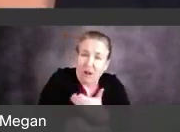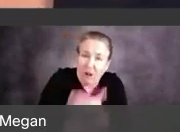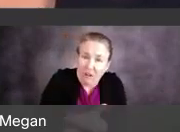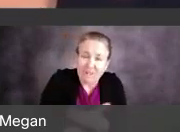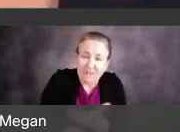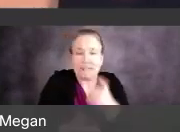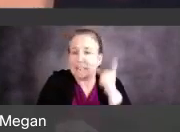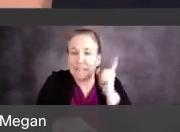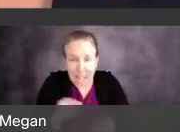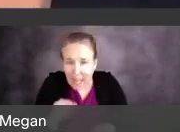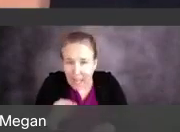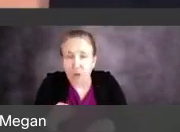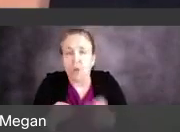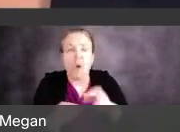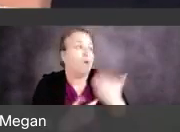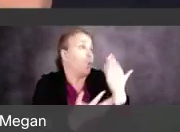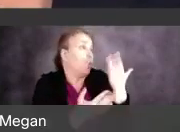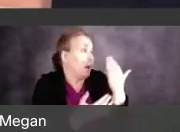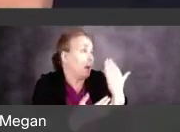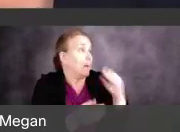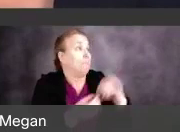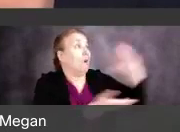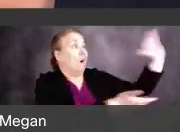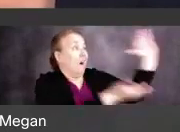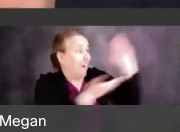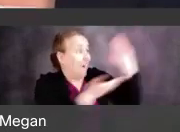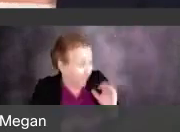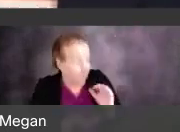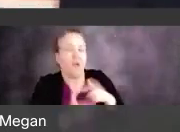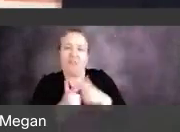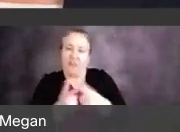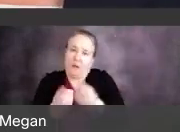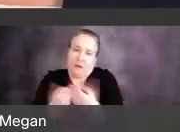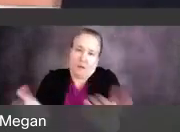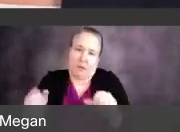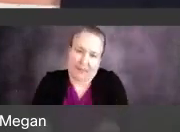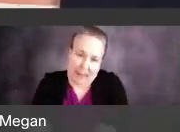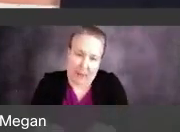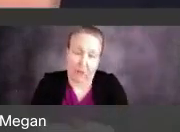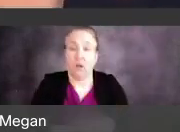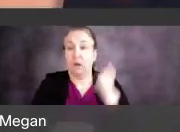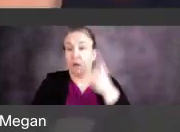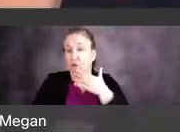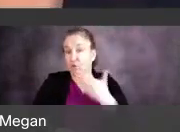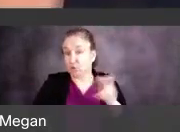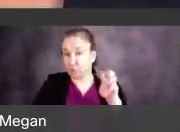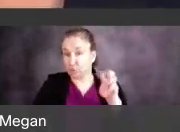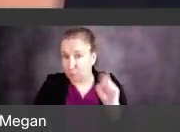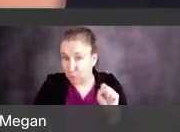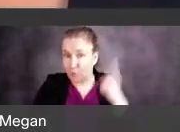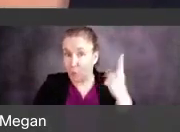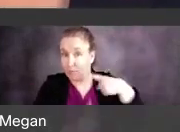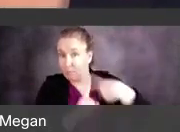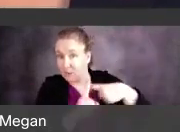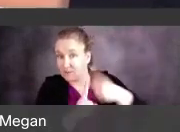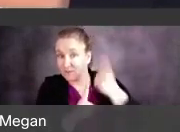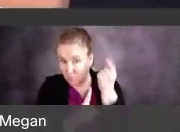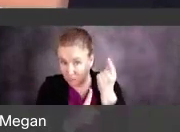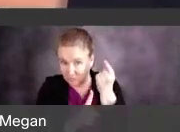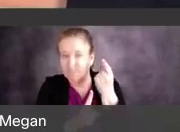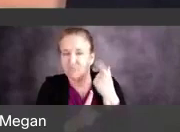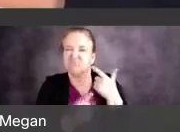day or until we receive additional first doses. The good news, the one bright spot here, is that we did receive